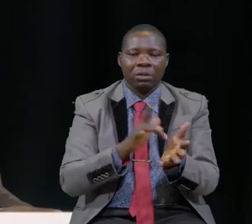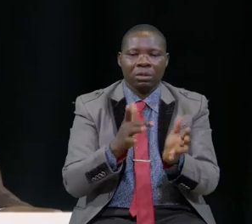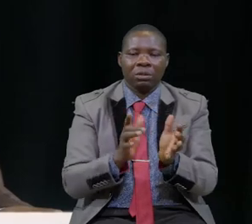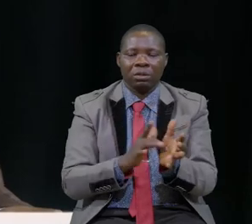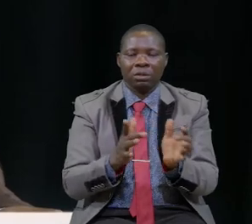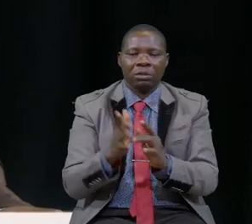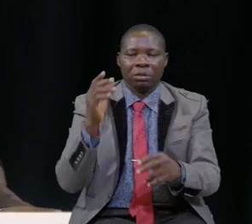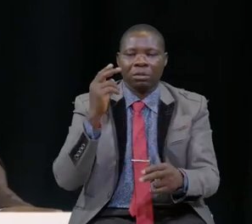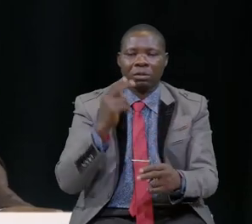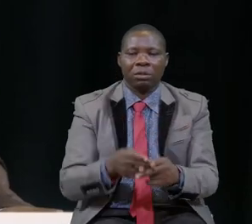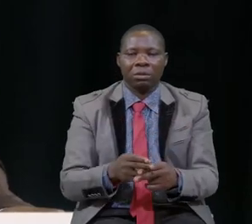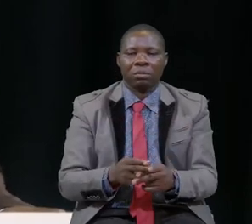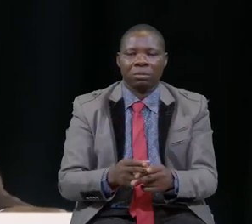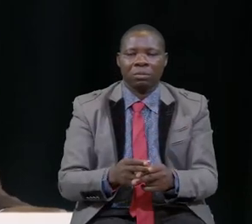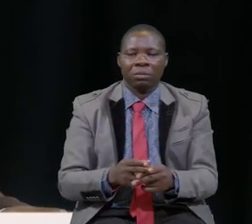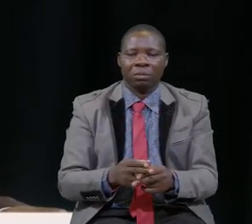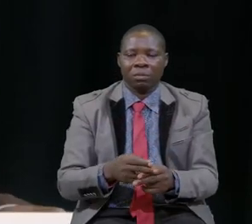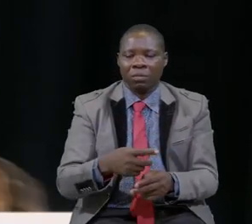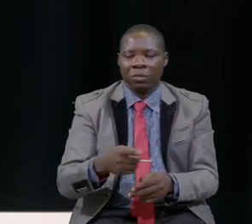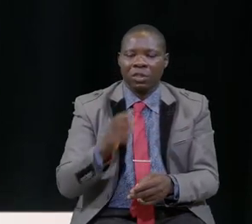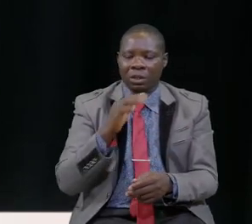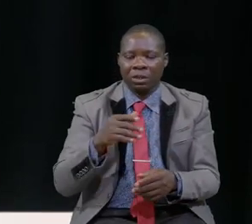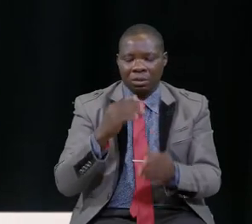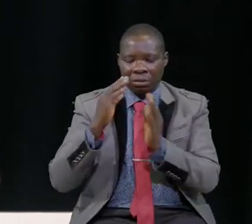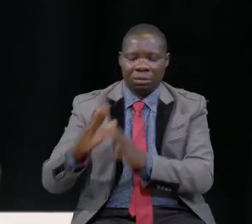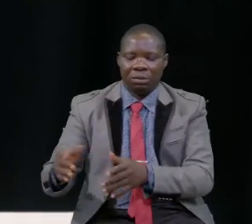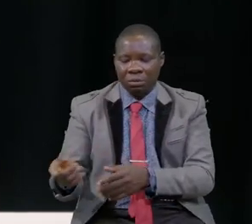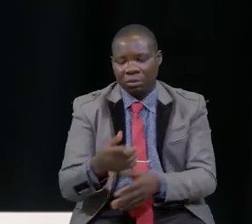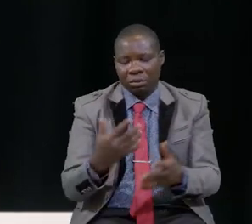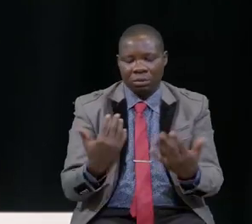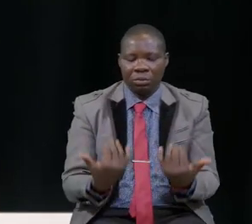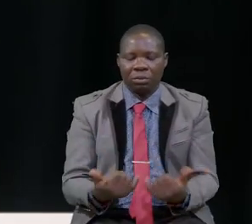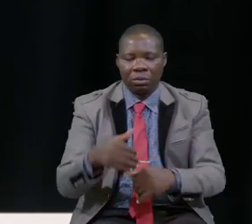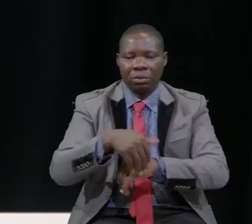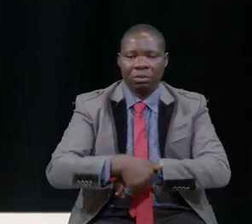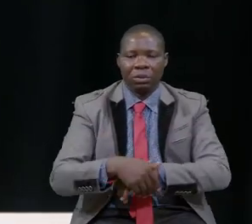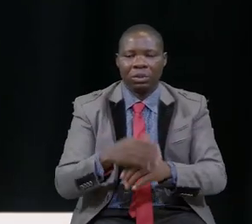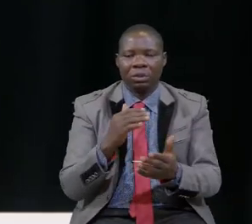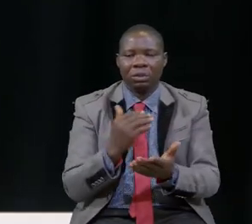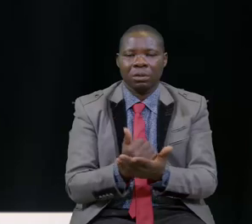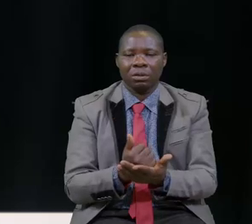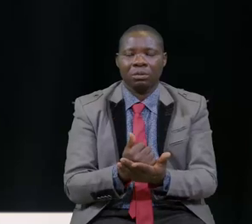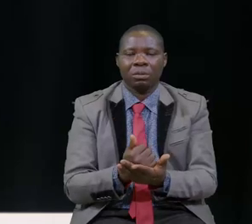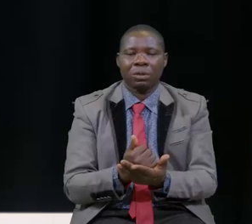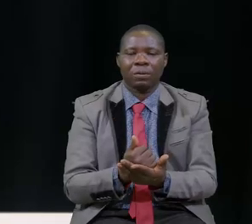They are leaving you tonight.